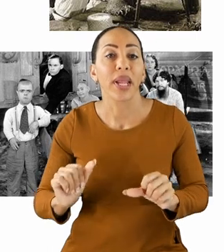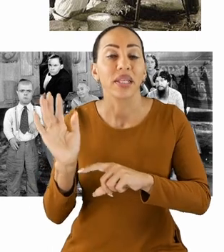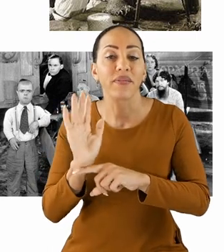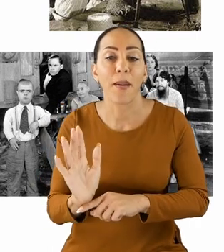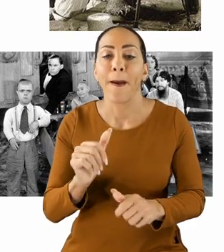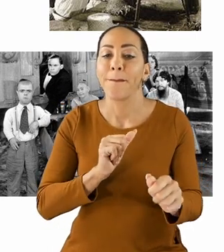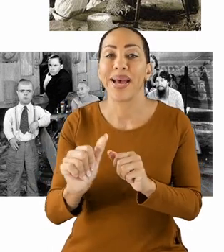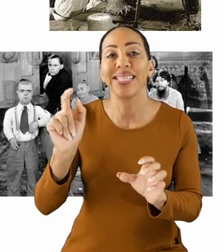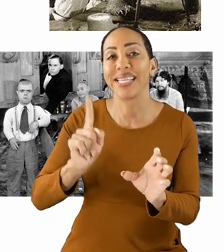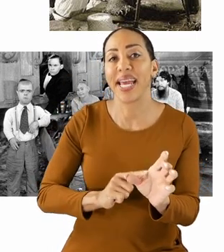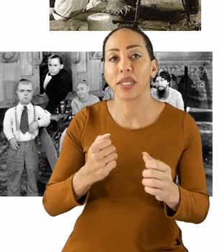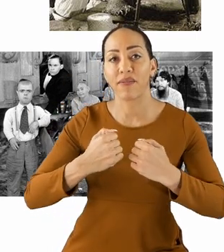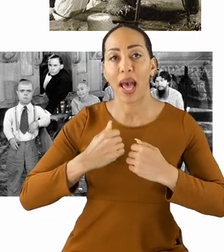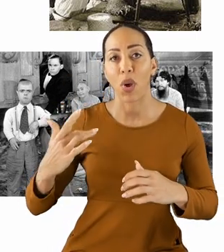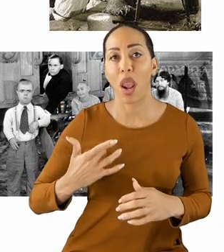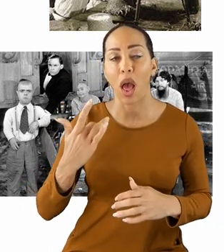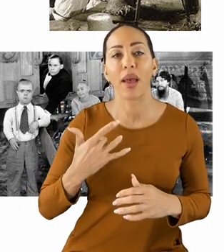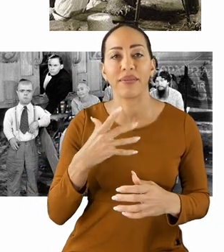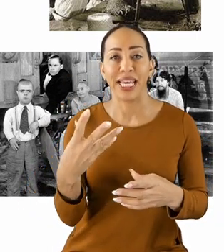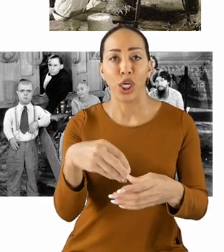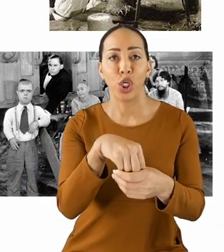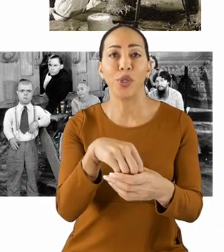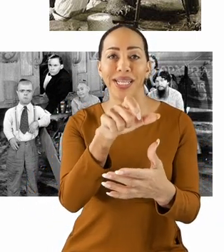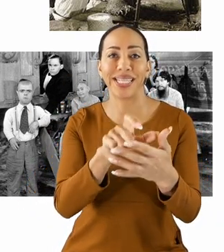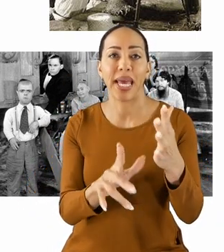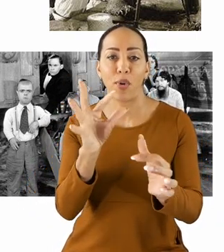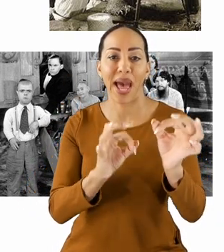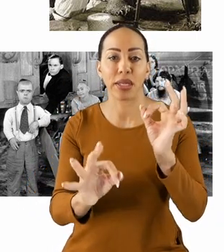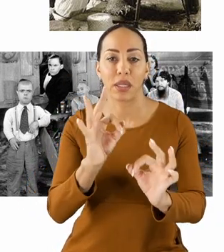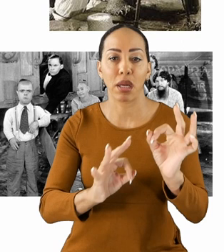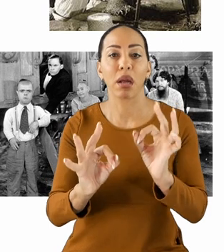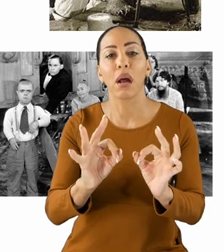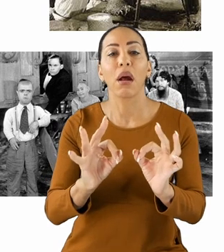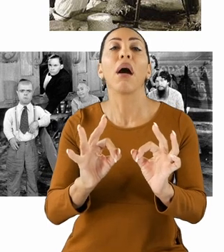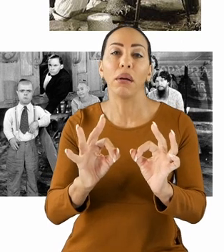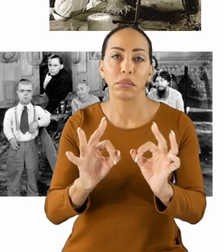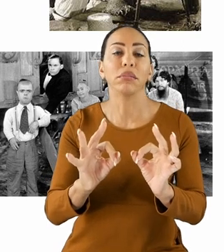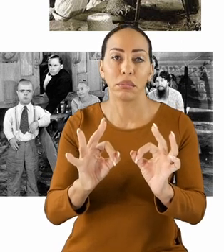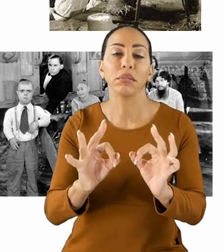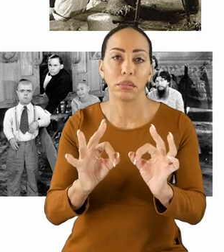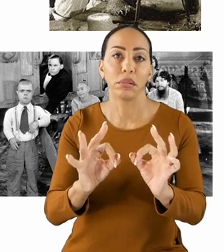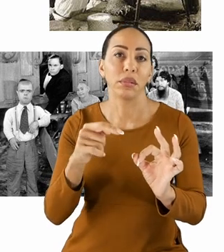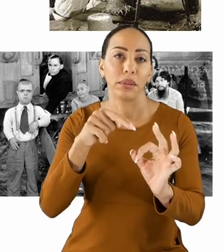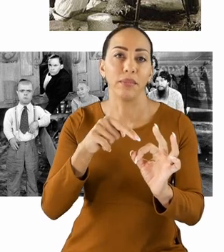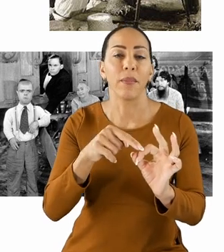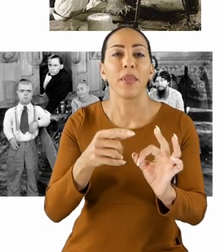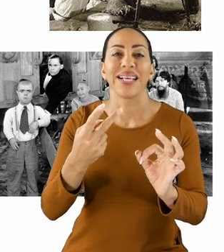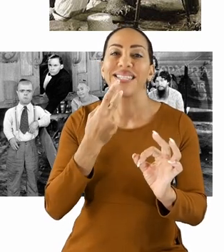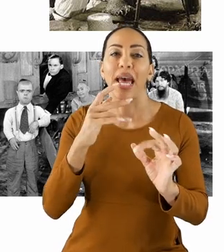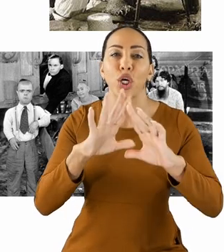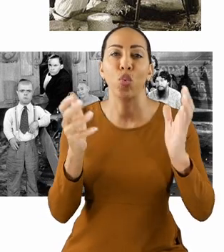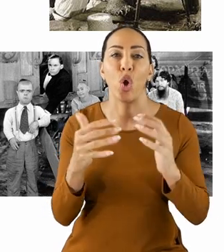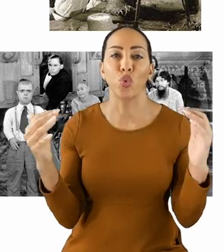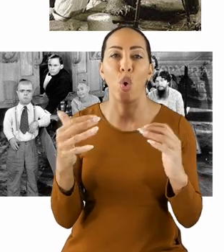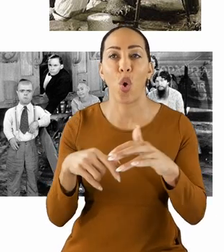Some early things, or Best Years of Our Life, which looks at including a disabled actor, men coming back